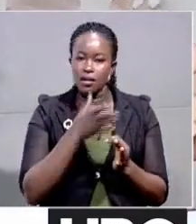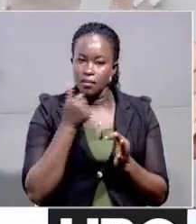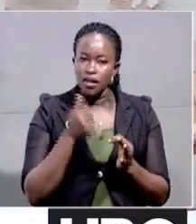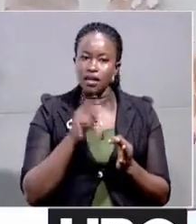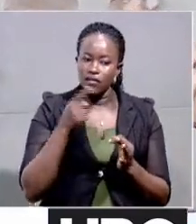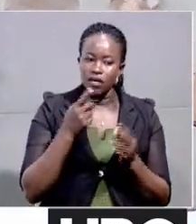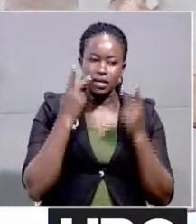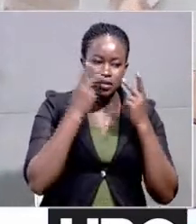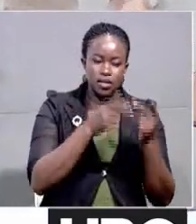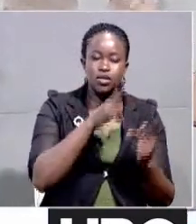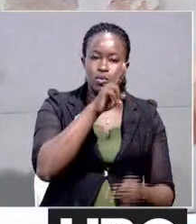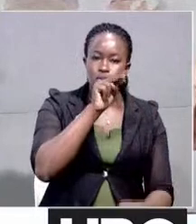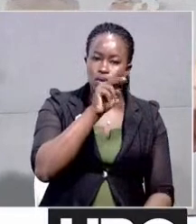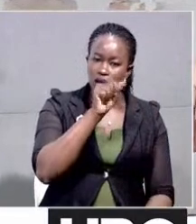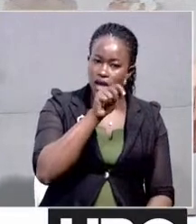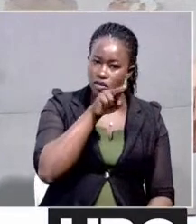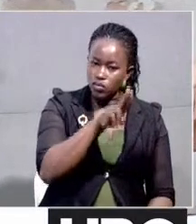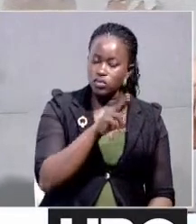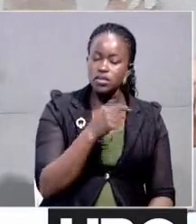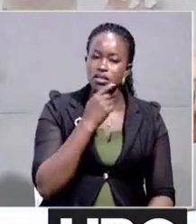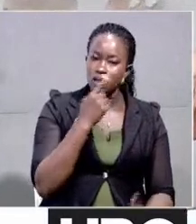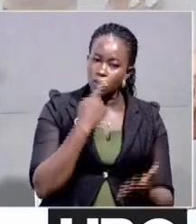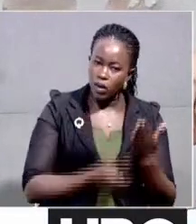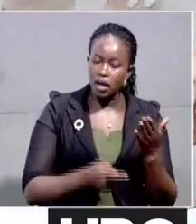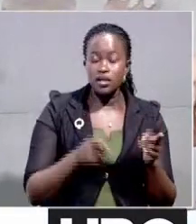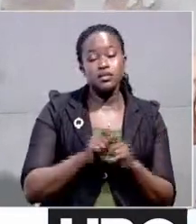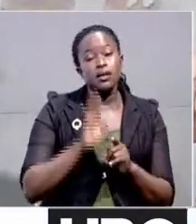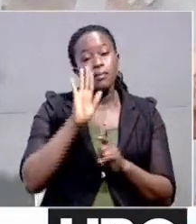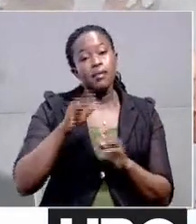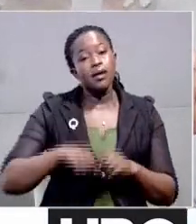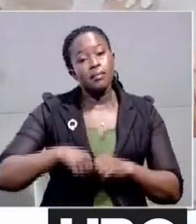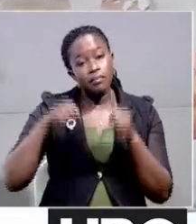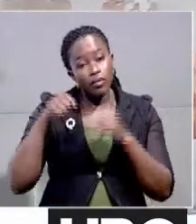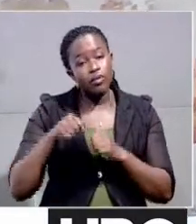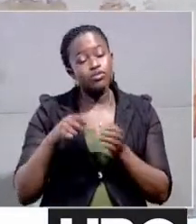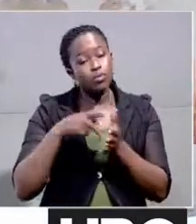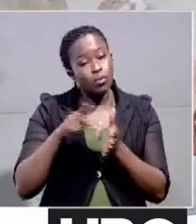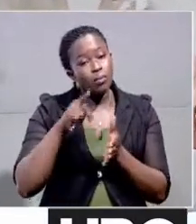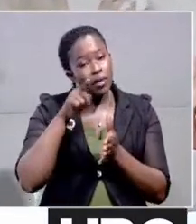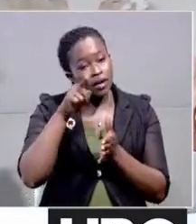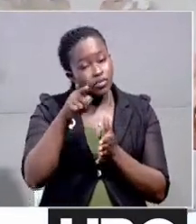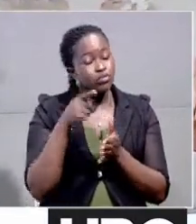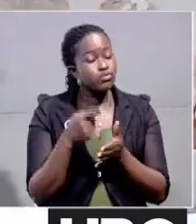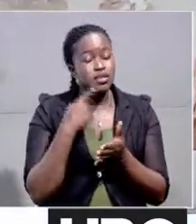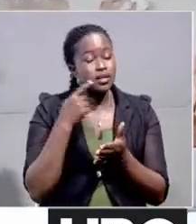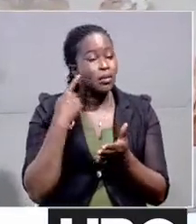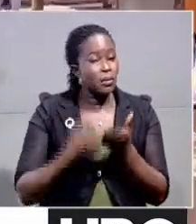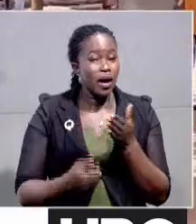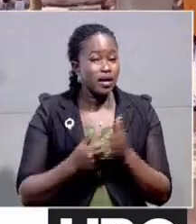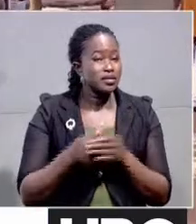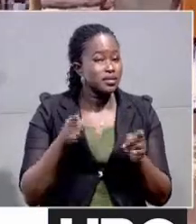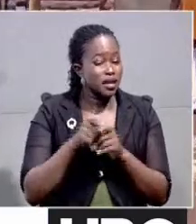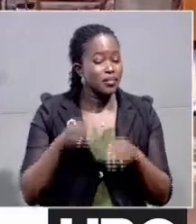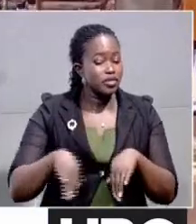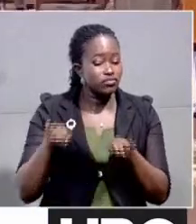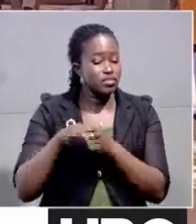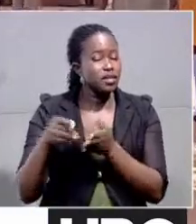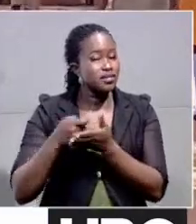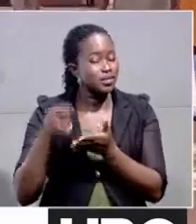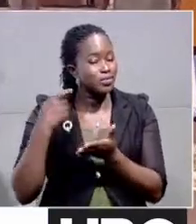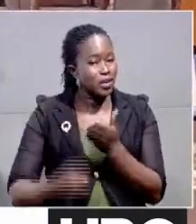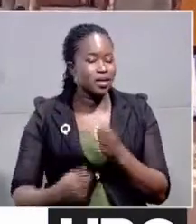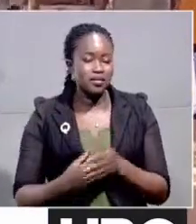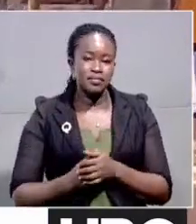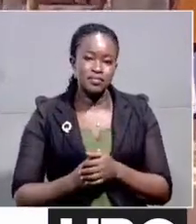kye kigamba ate otunuulire ne mukama wa kusasula n'endagaano gy'oyina naki naye. Sally